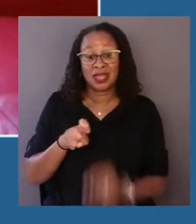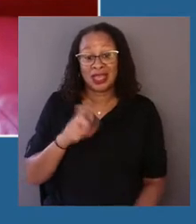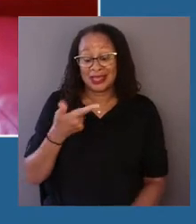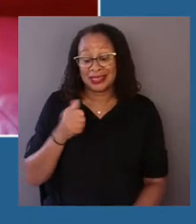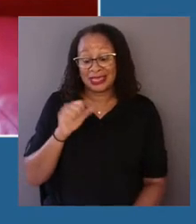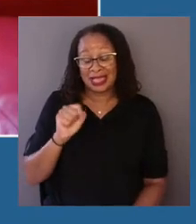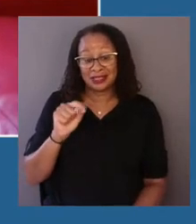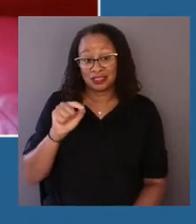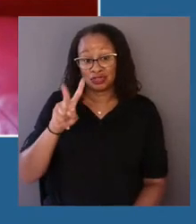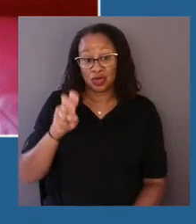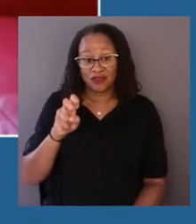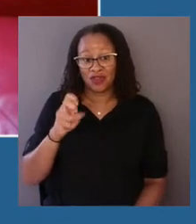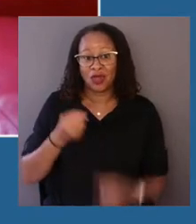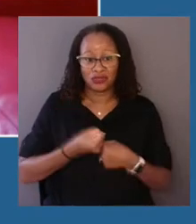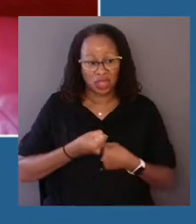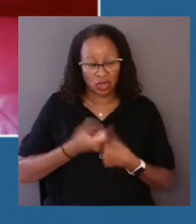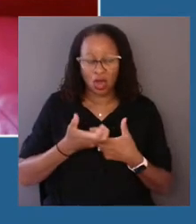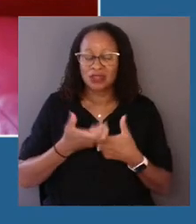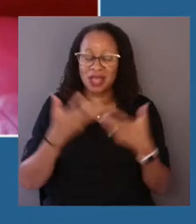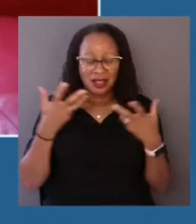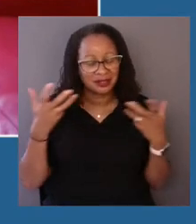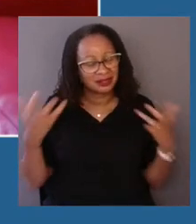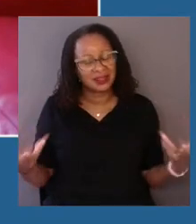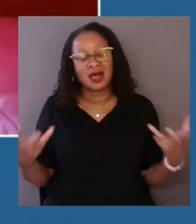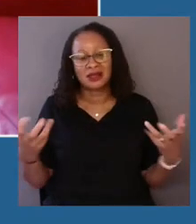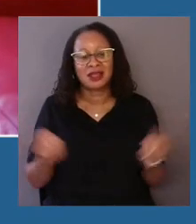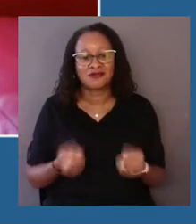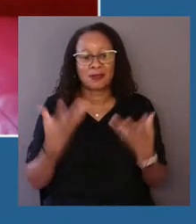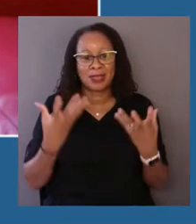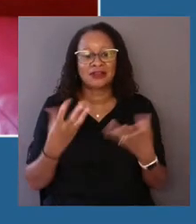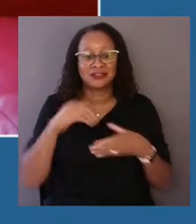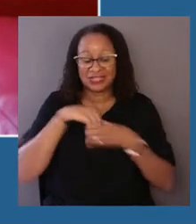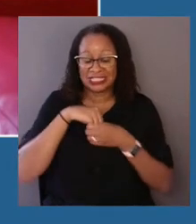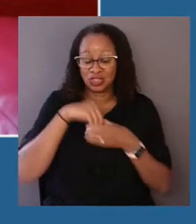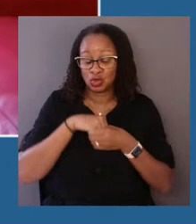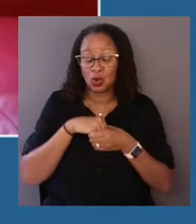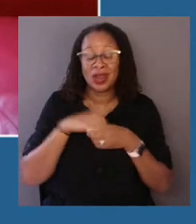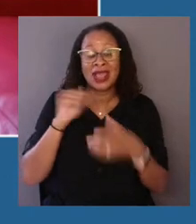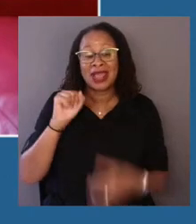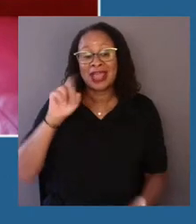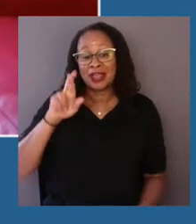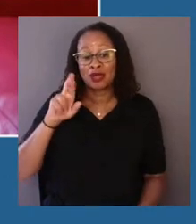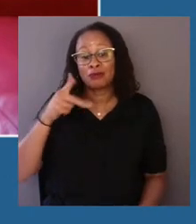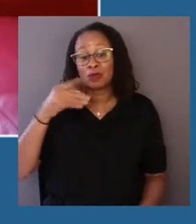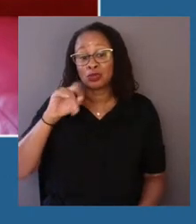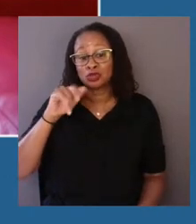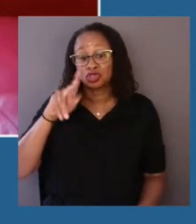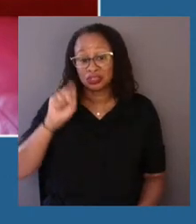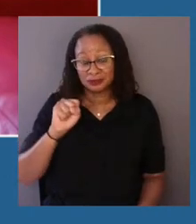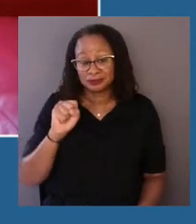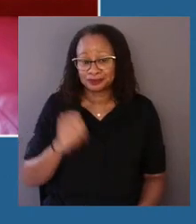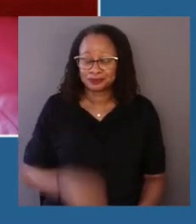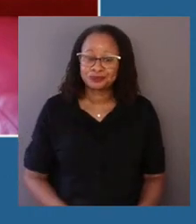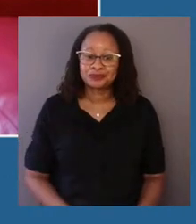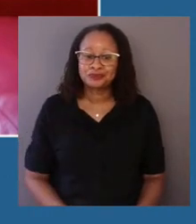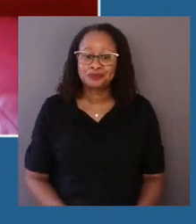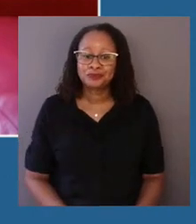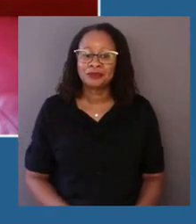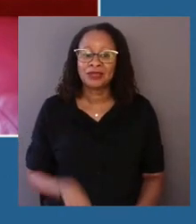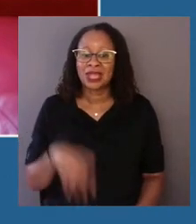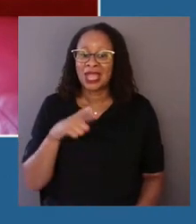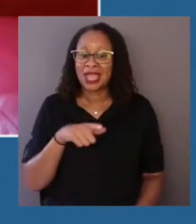which cause an incredible amount of indoor air pollution. We want to switch out gas stoves and switch